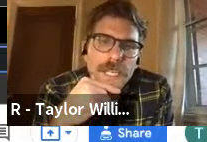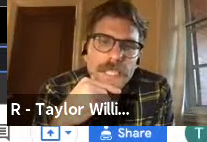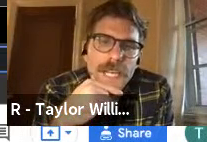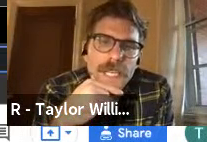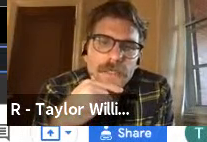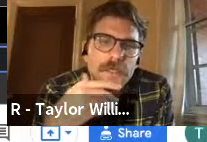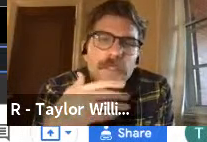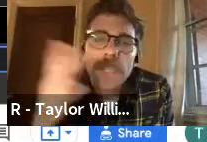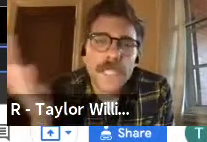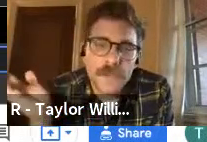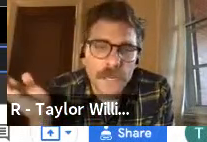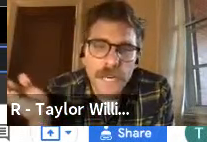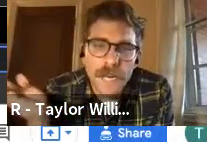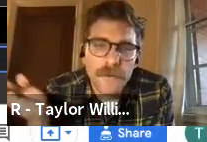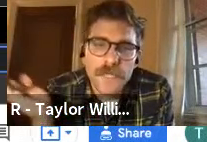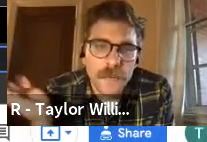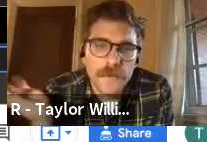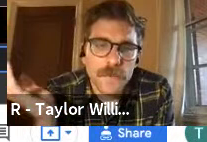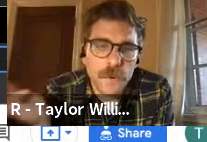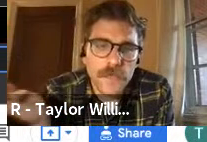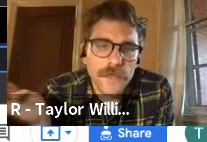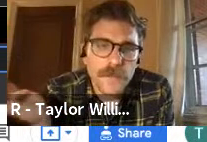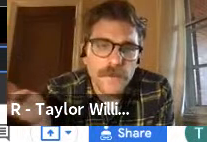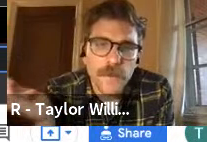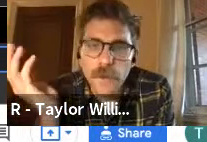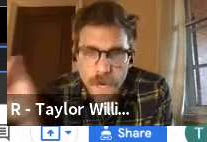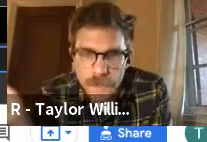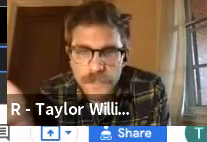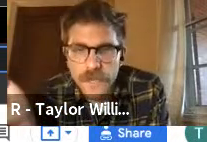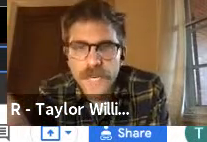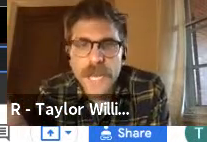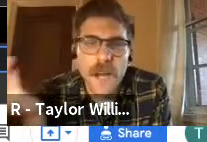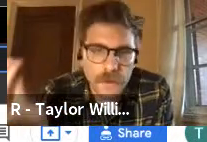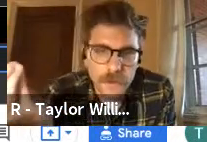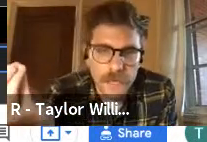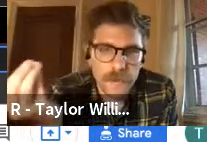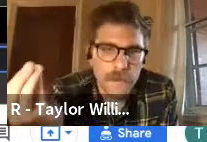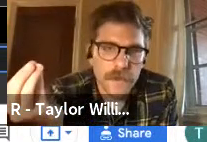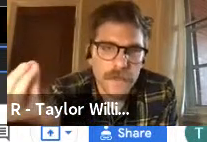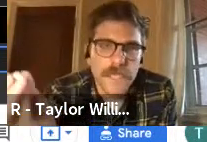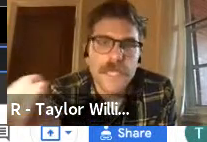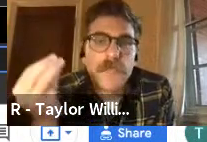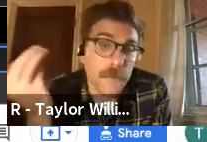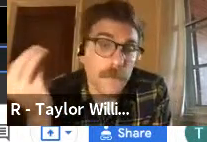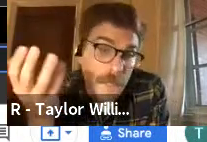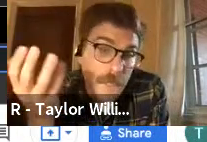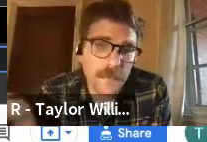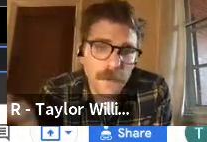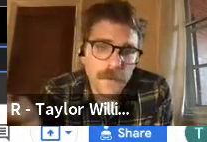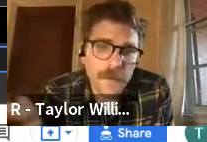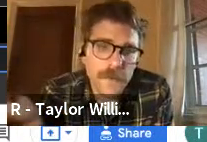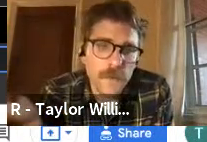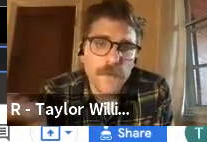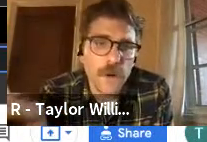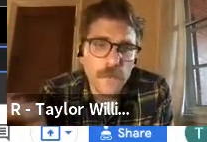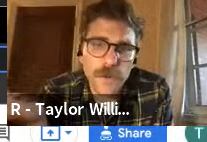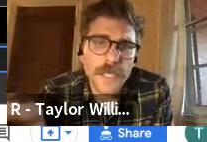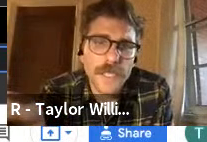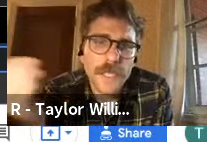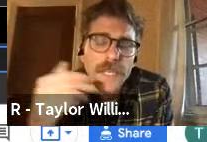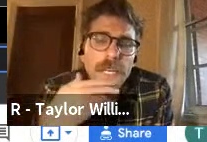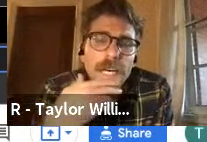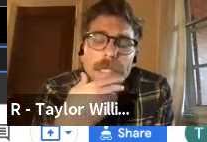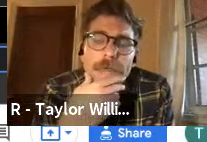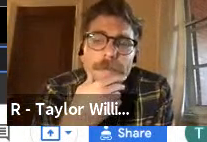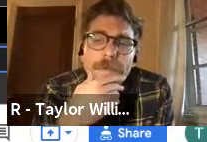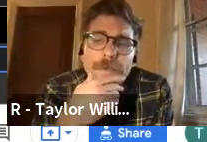emphasize, is that co-leads are going to have a ton of support from both Air District and other committee members and even implementation partners where